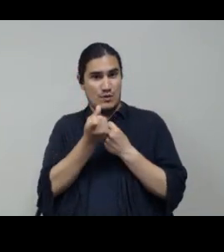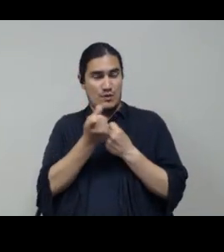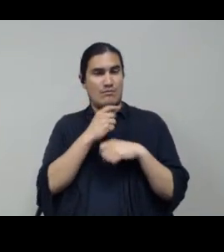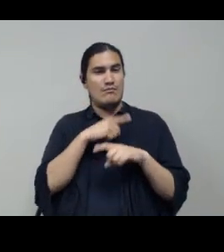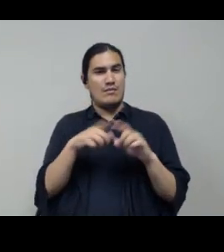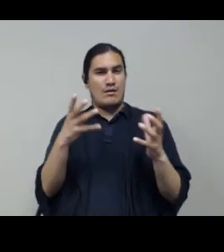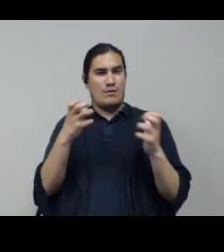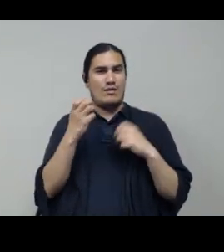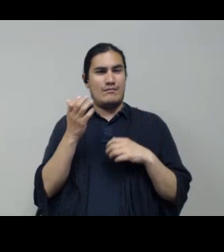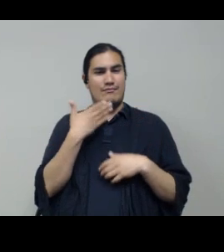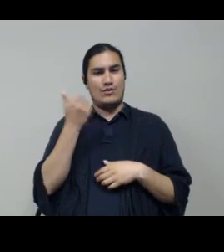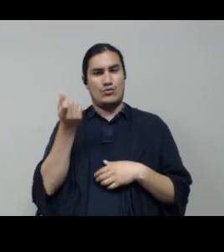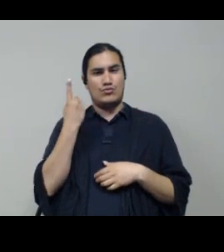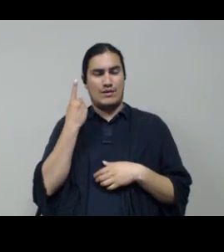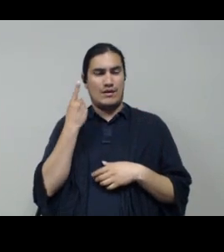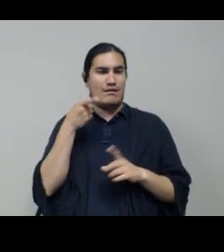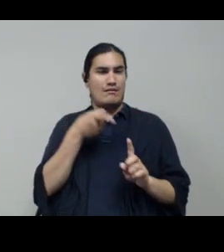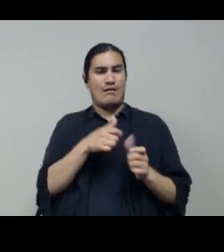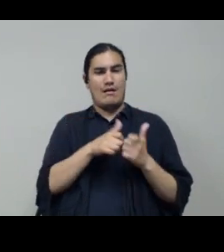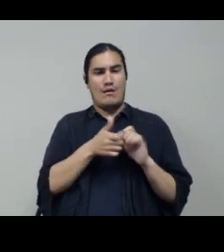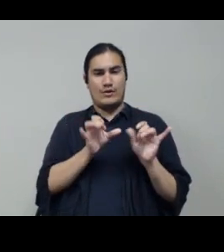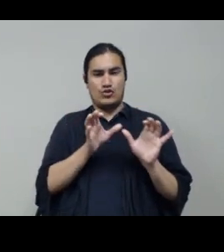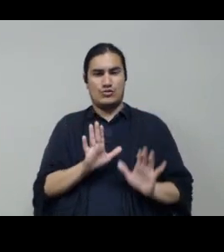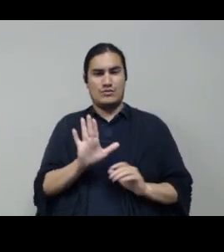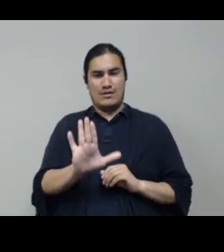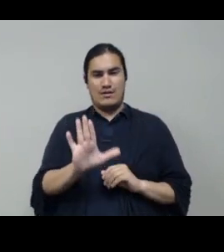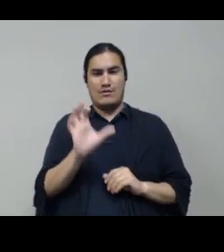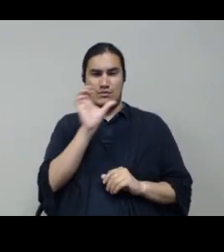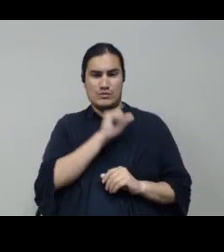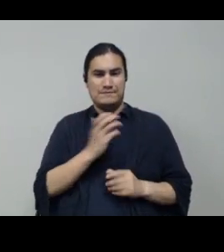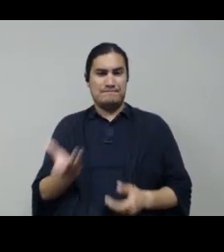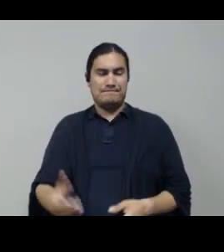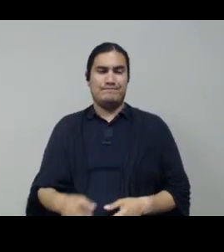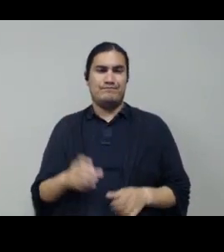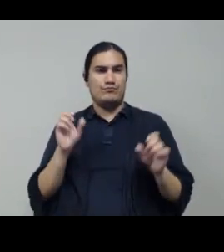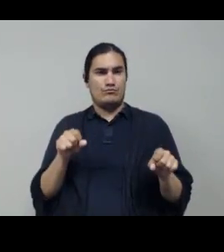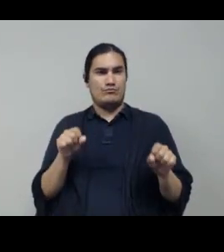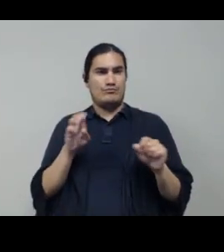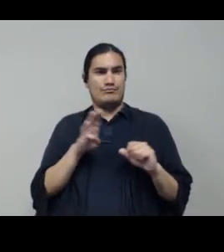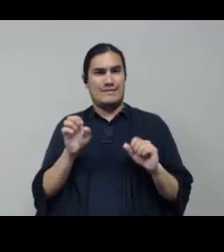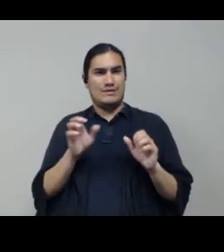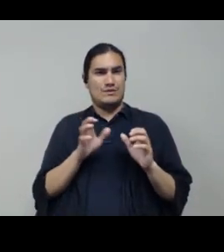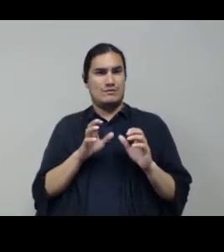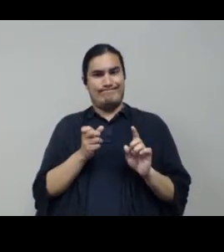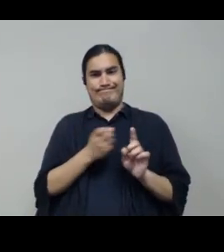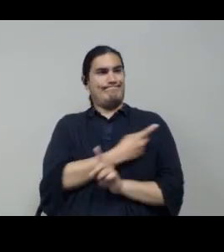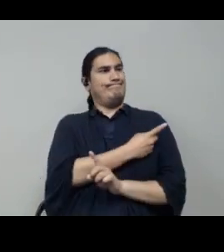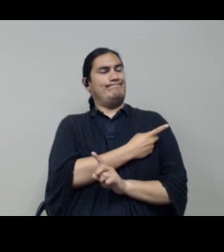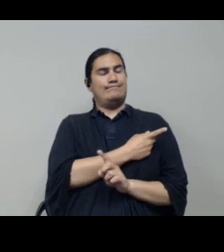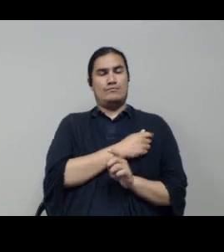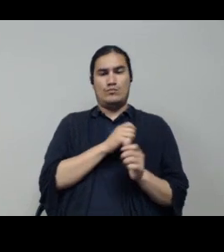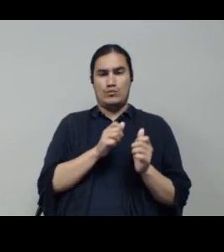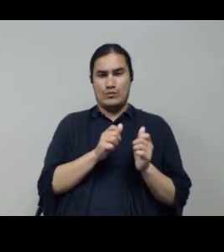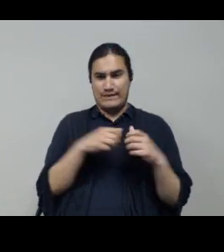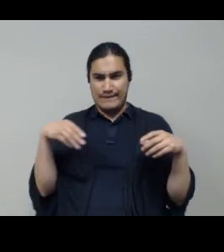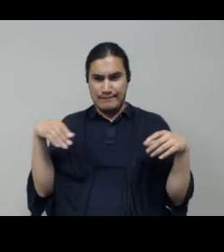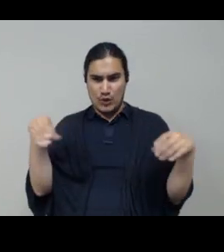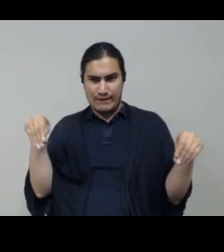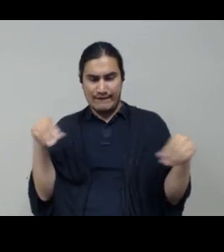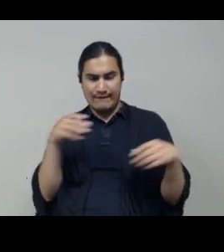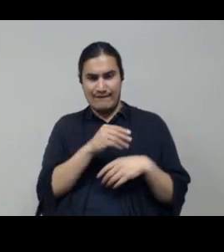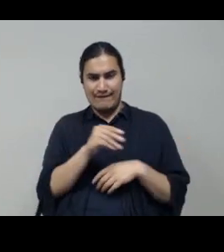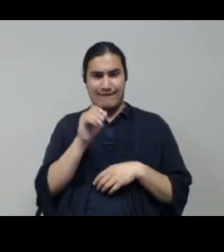to better understand how the engineer's estimate could be so off with the market, and if